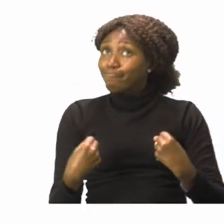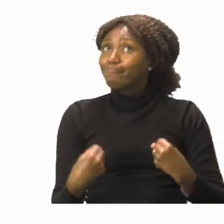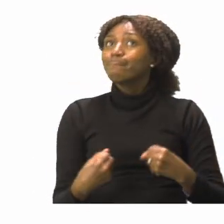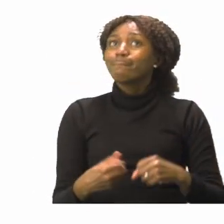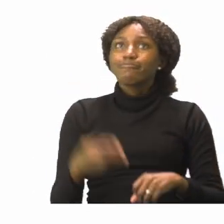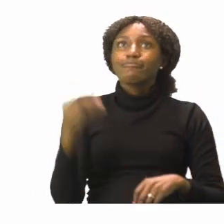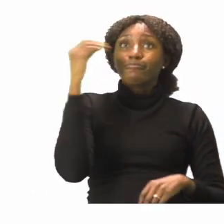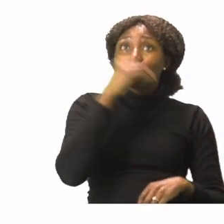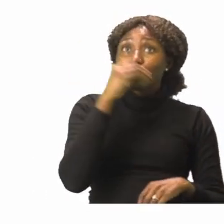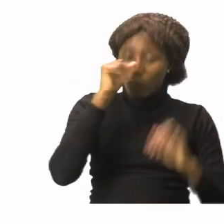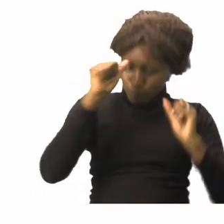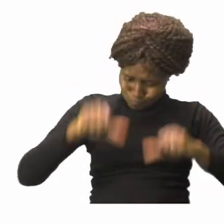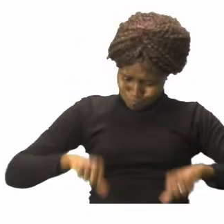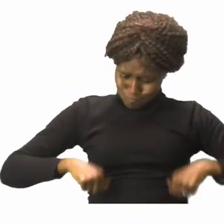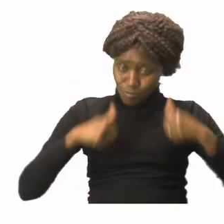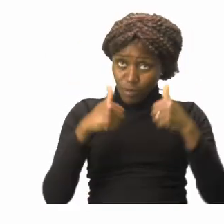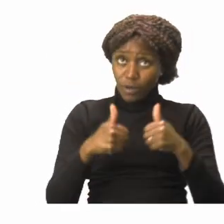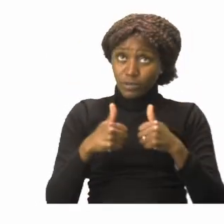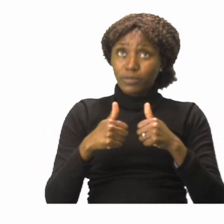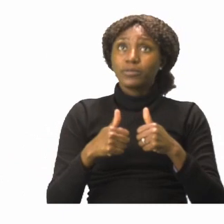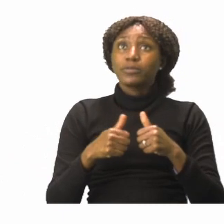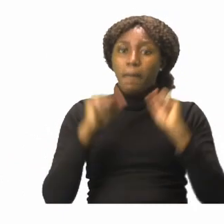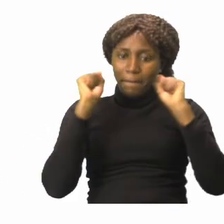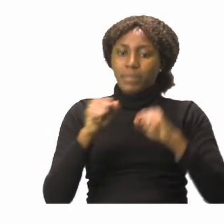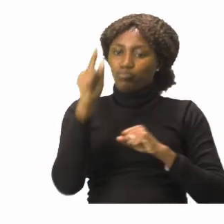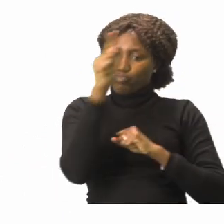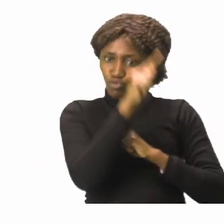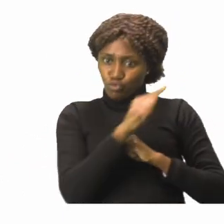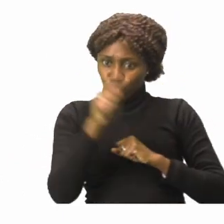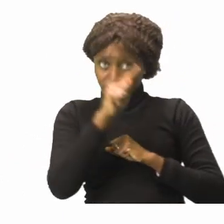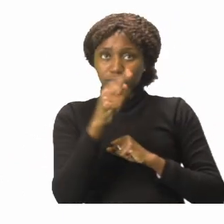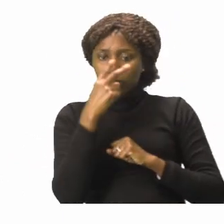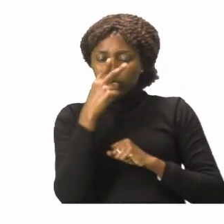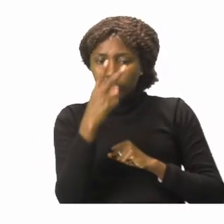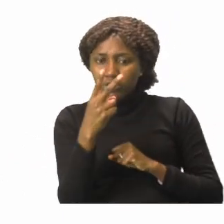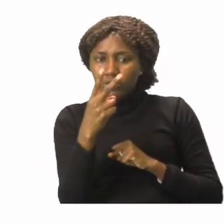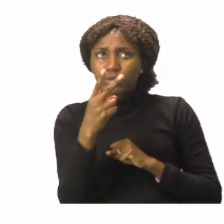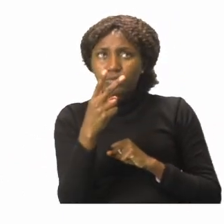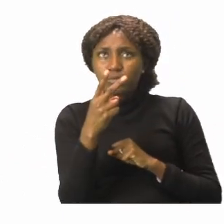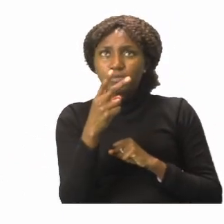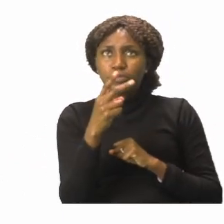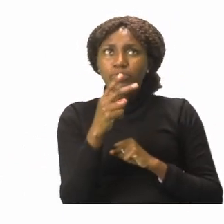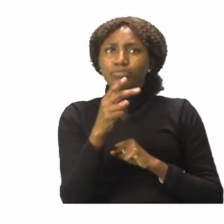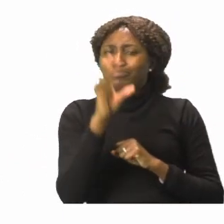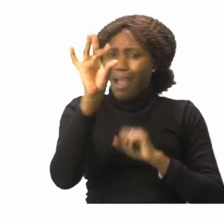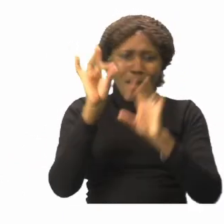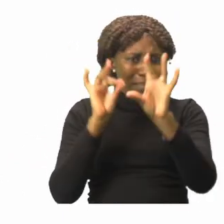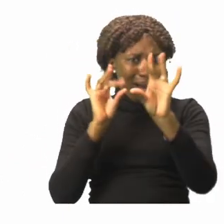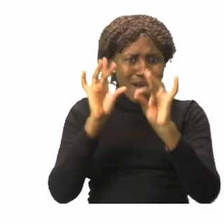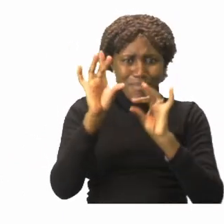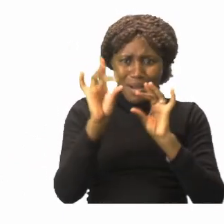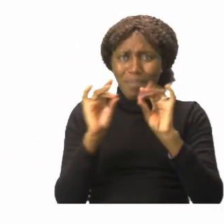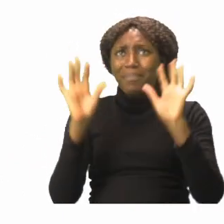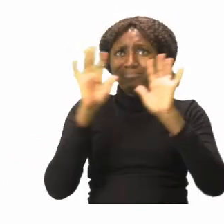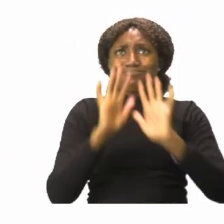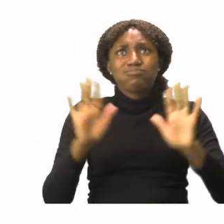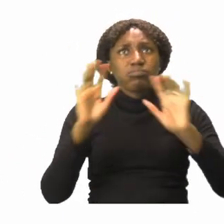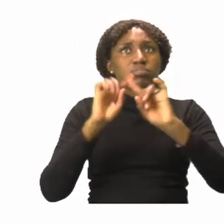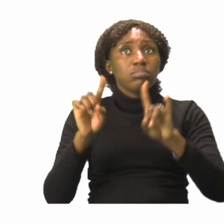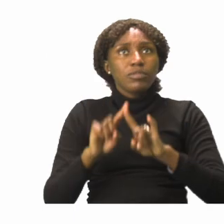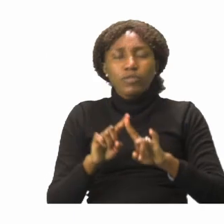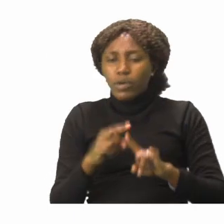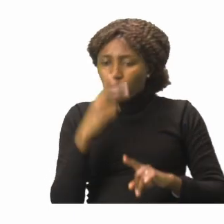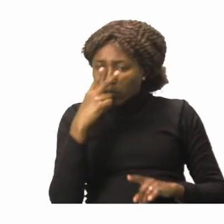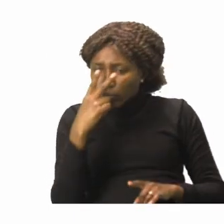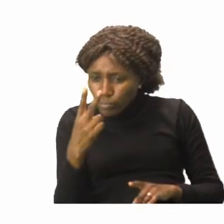are healthy need to be circled. You can choose any color you like to circle all